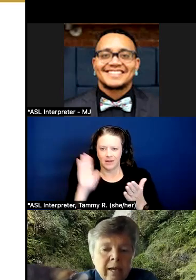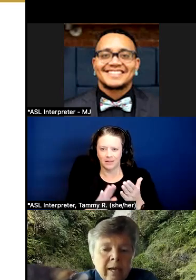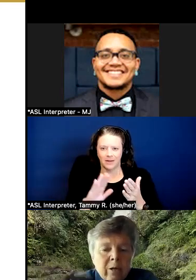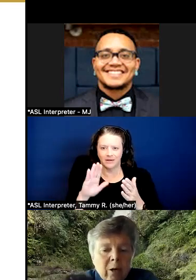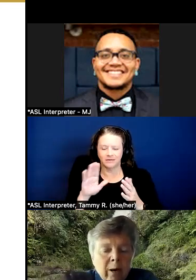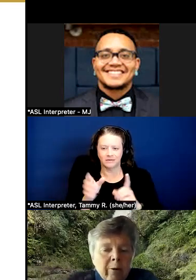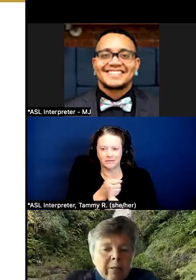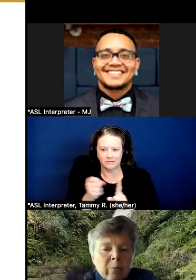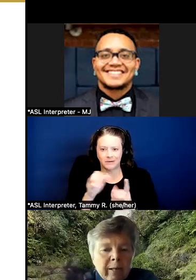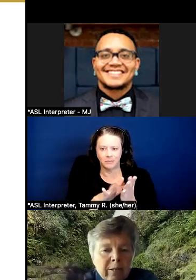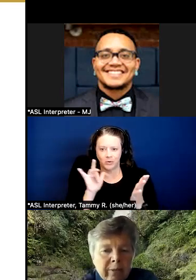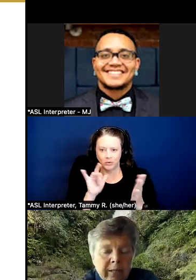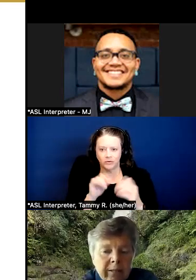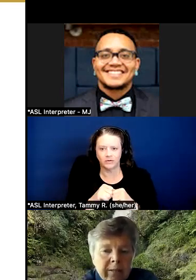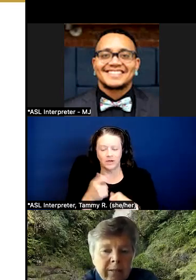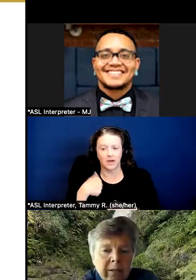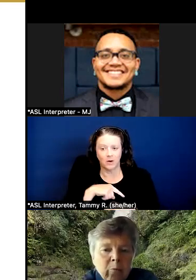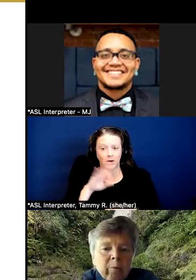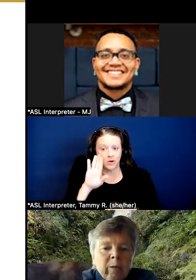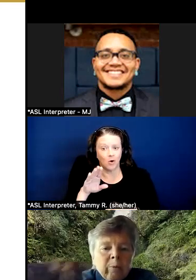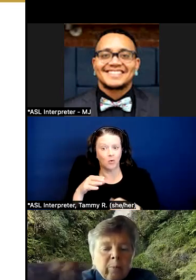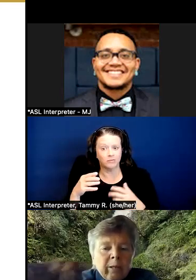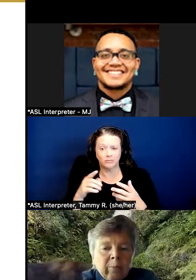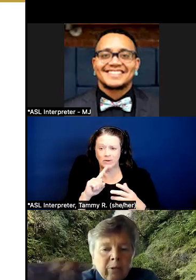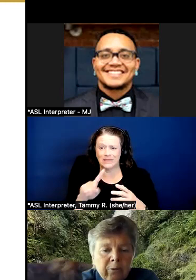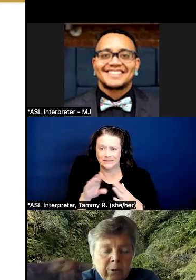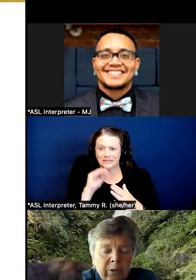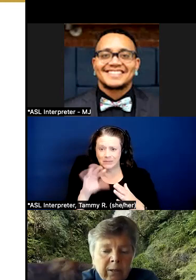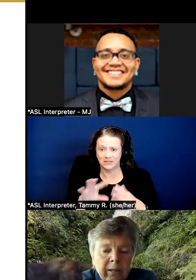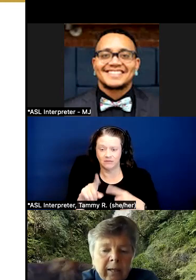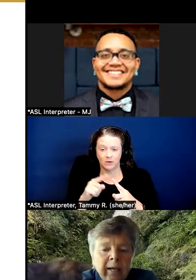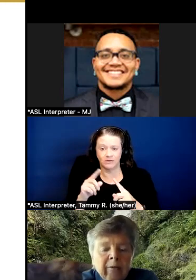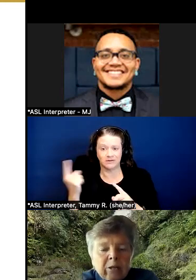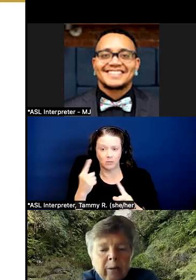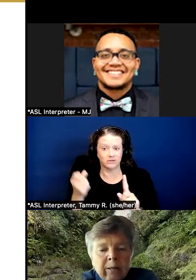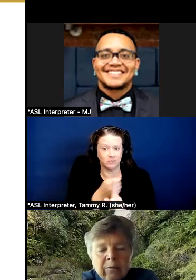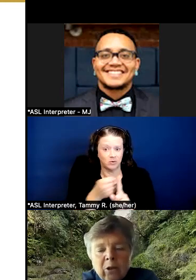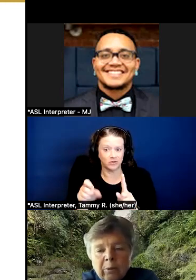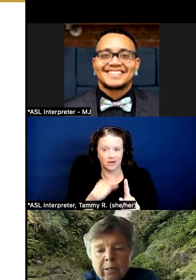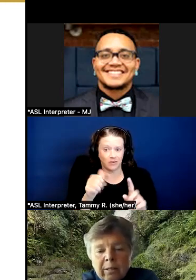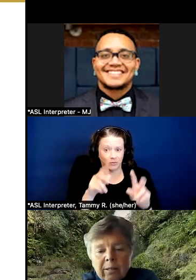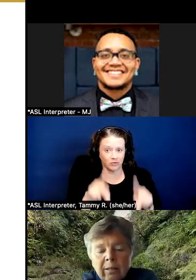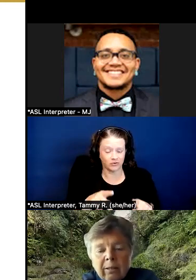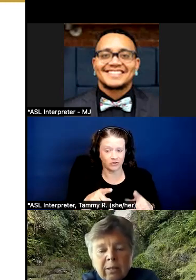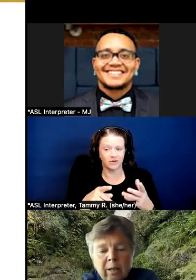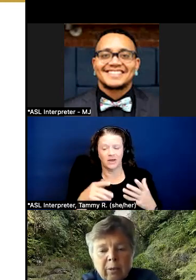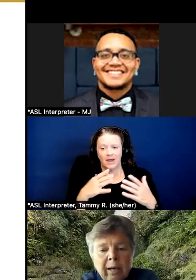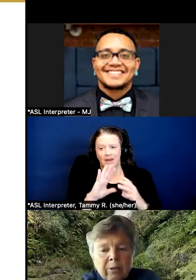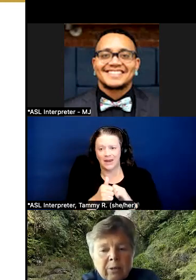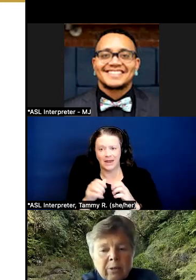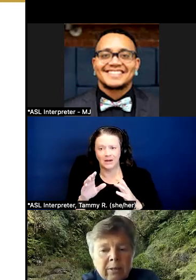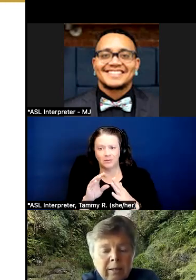abuse. And we know how expensive it is when people are being abused, and how expensive homelessness and